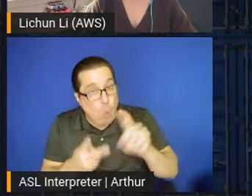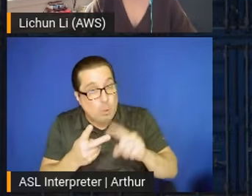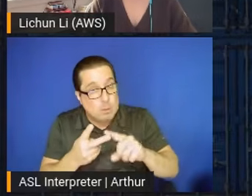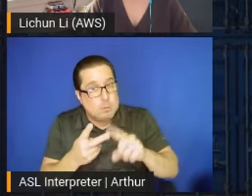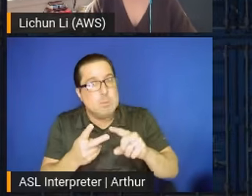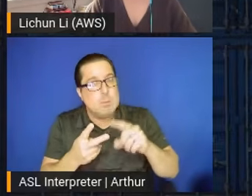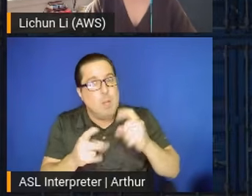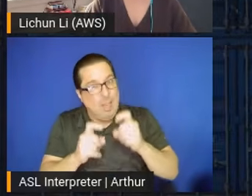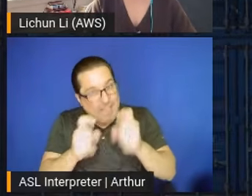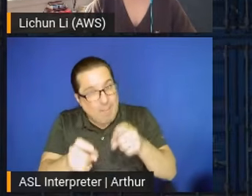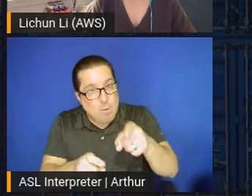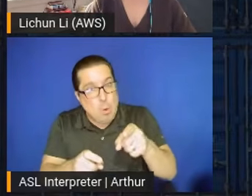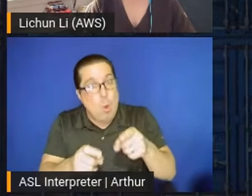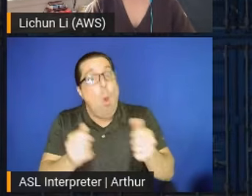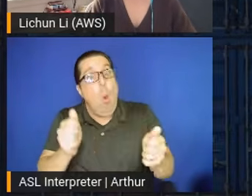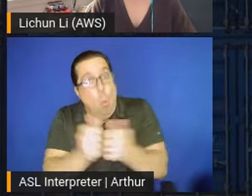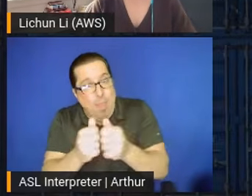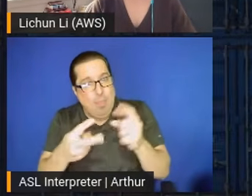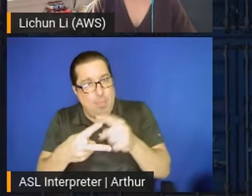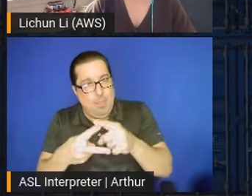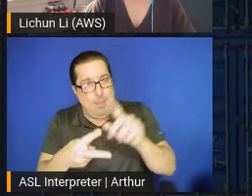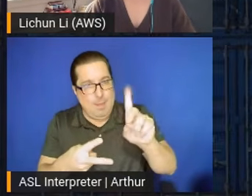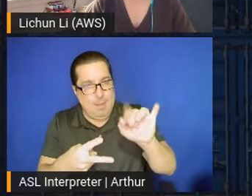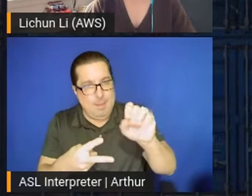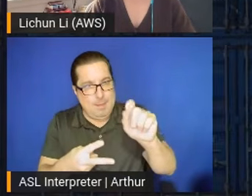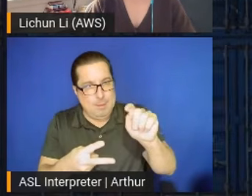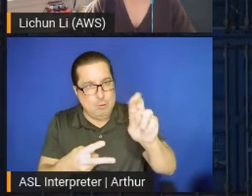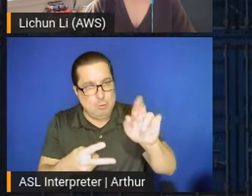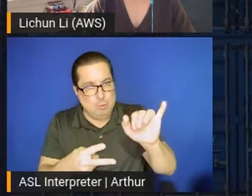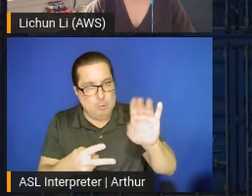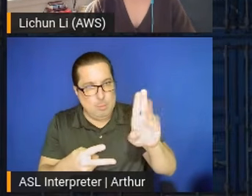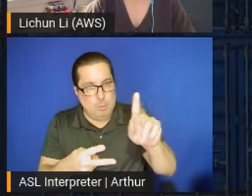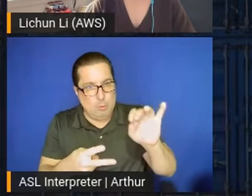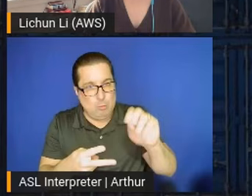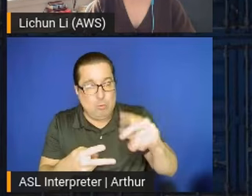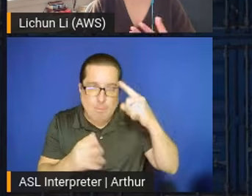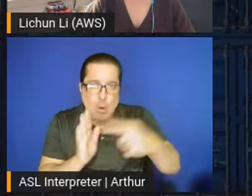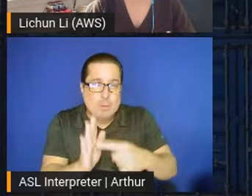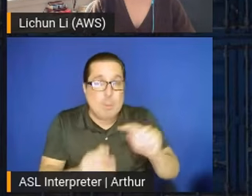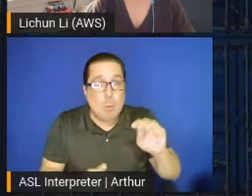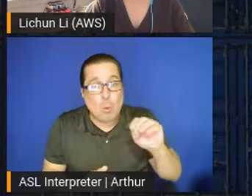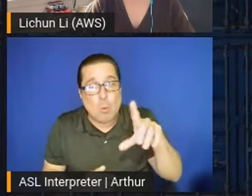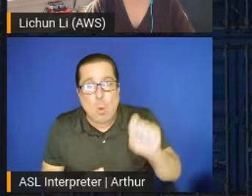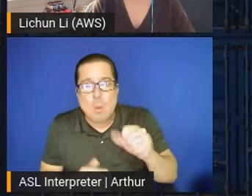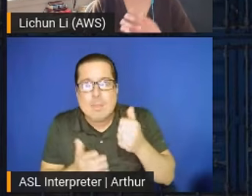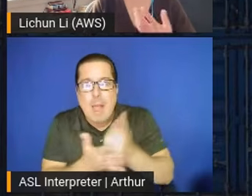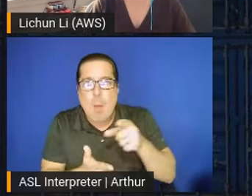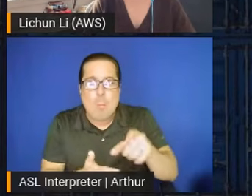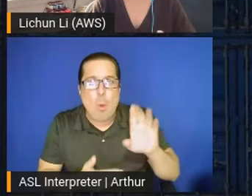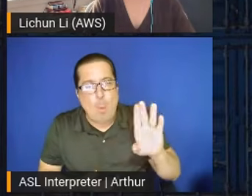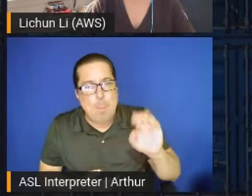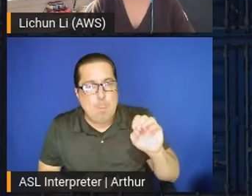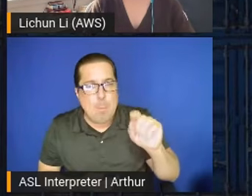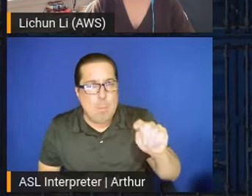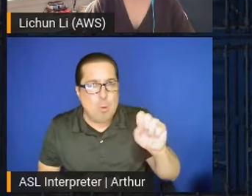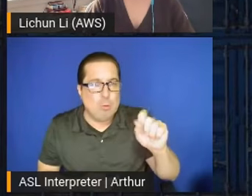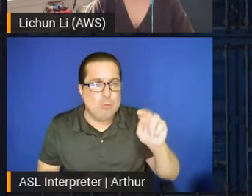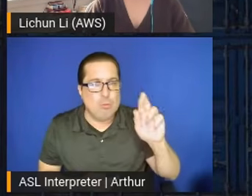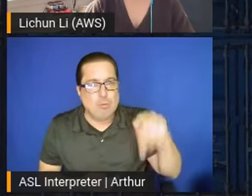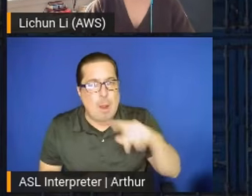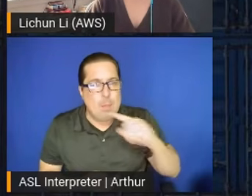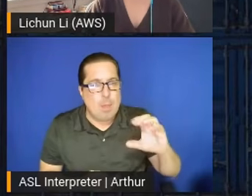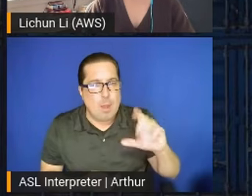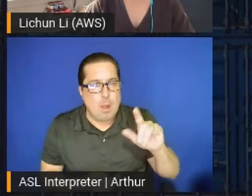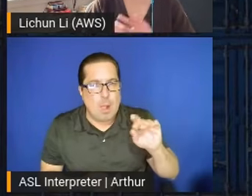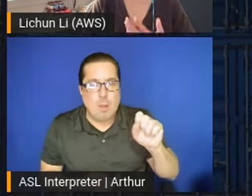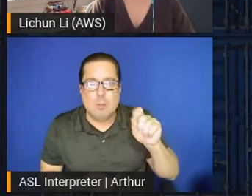distribution. So we, for example, give you tools to help you bootstrap the cluster. We design the right flow.